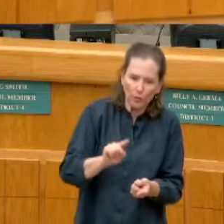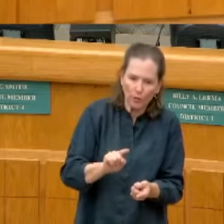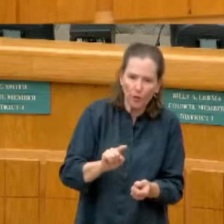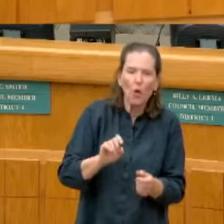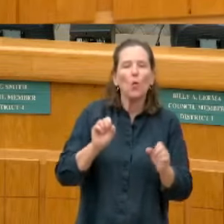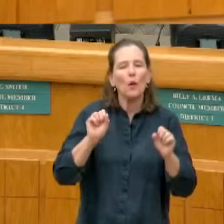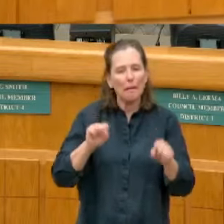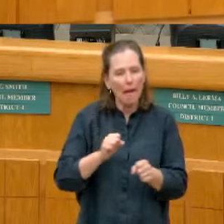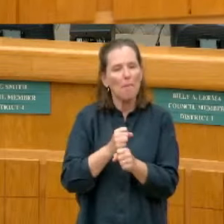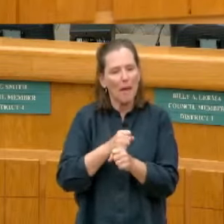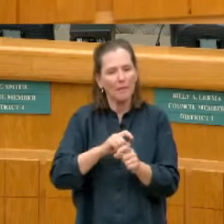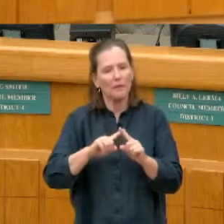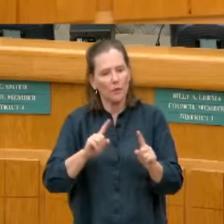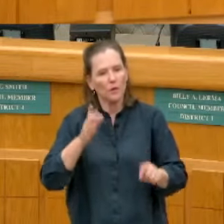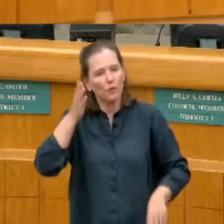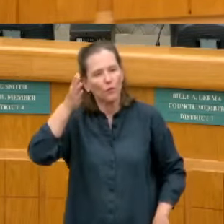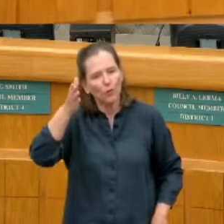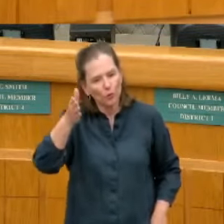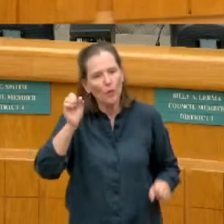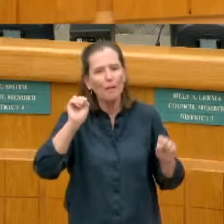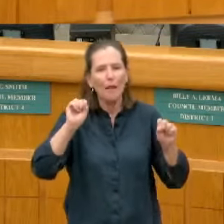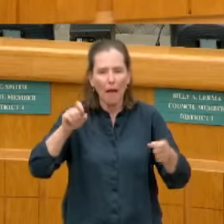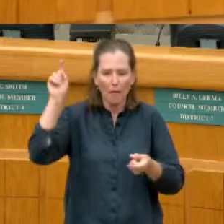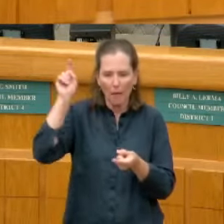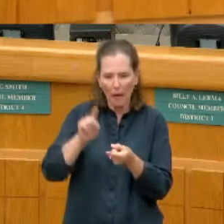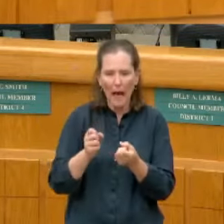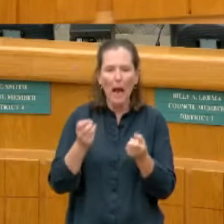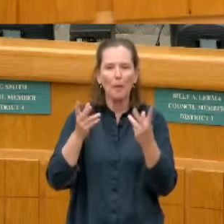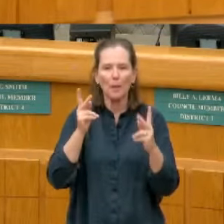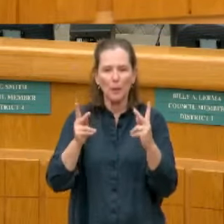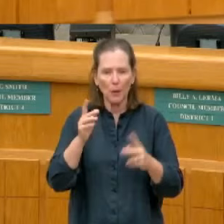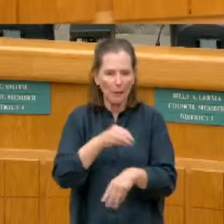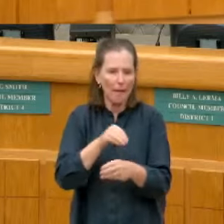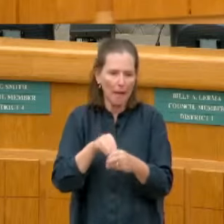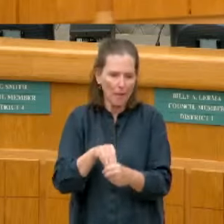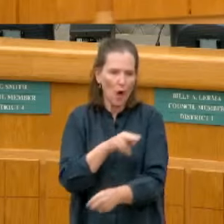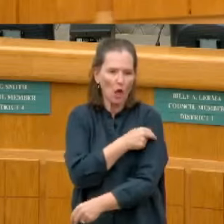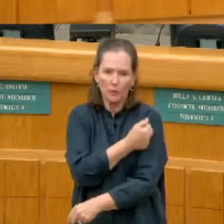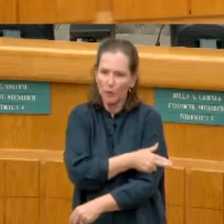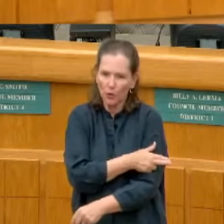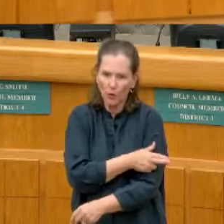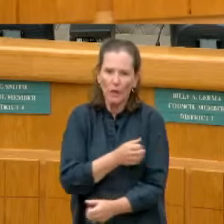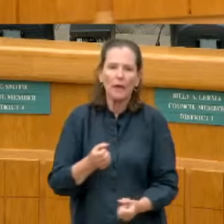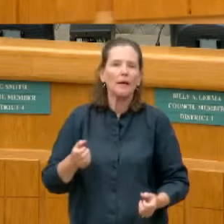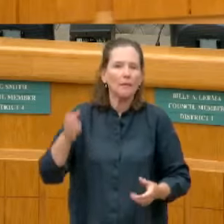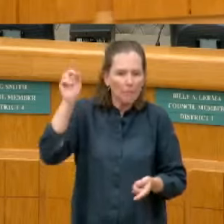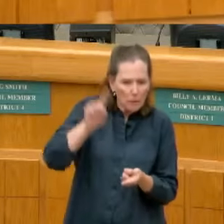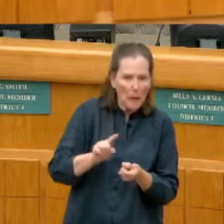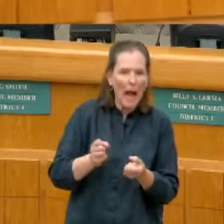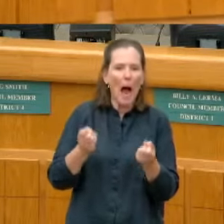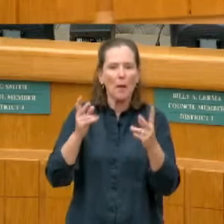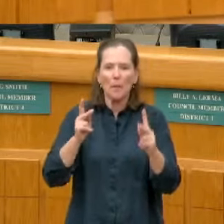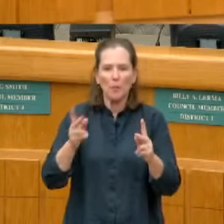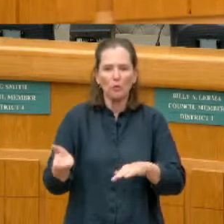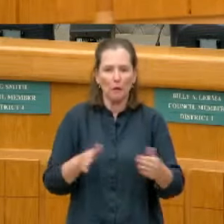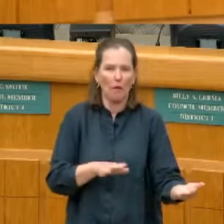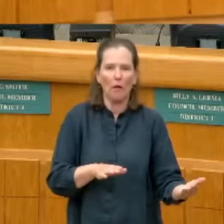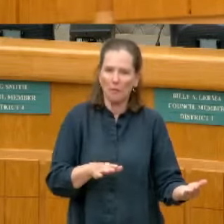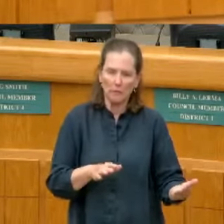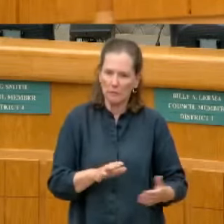So again, this is good for patients. It helps them from being admitted to the hospital. And isn't that good for all of